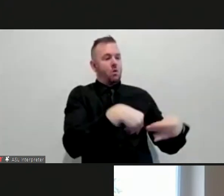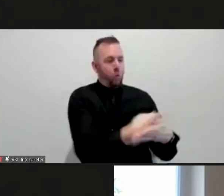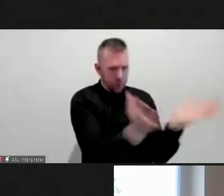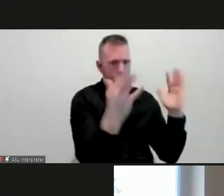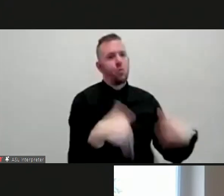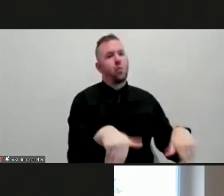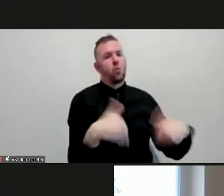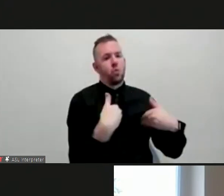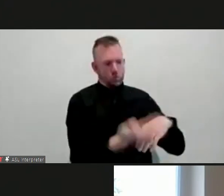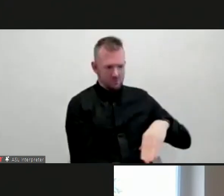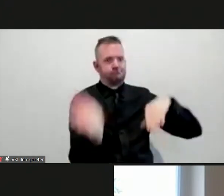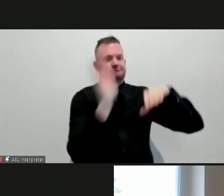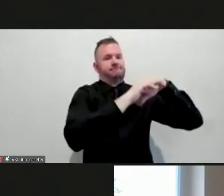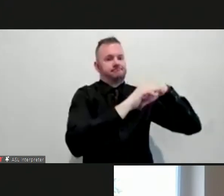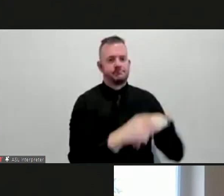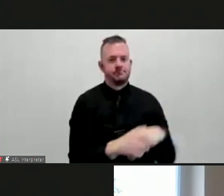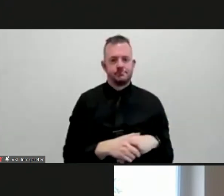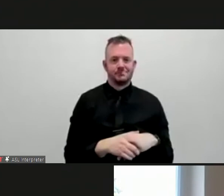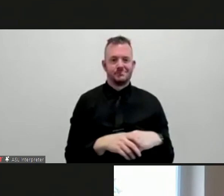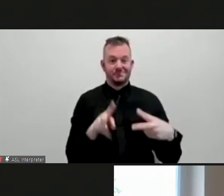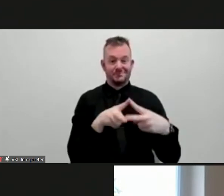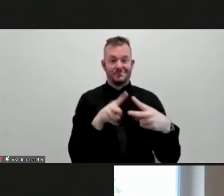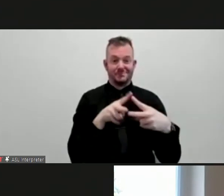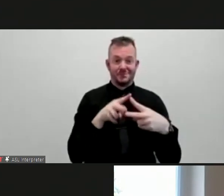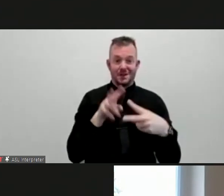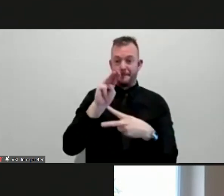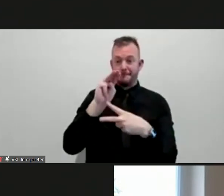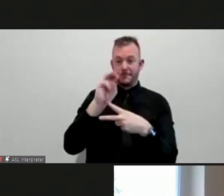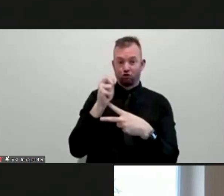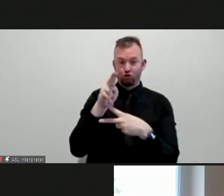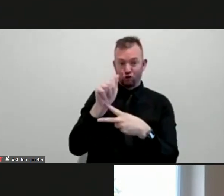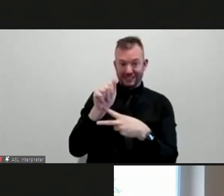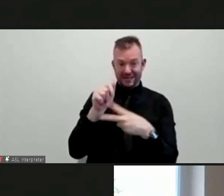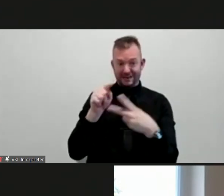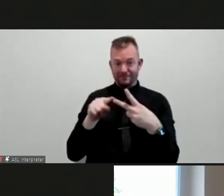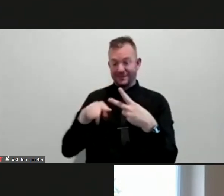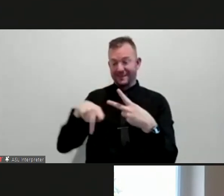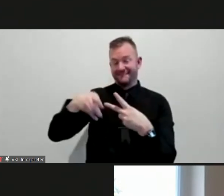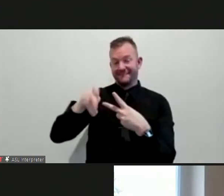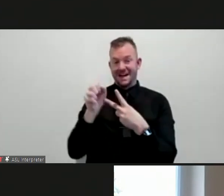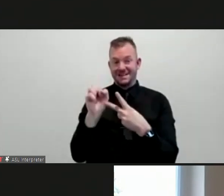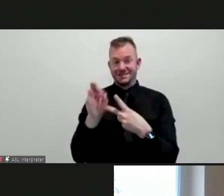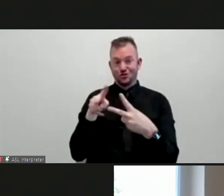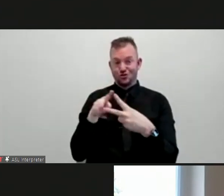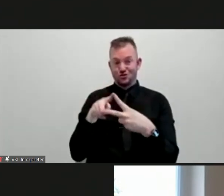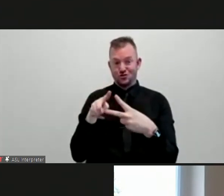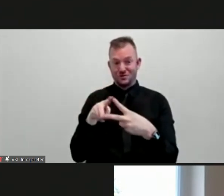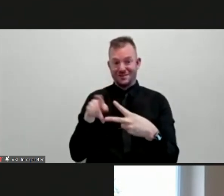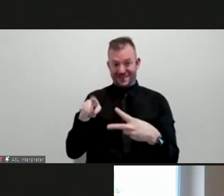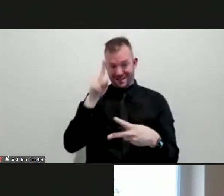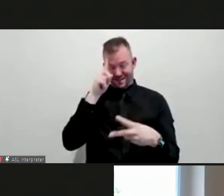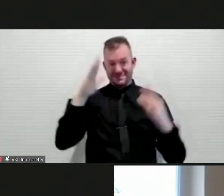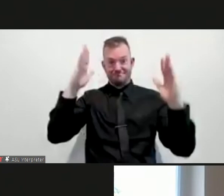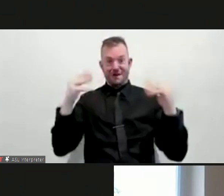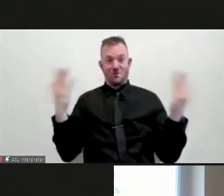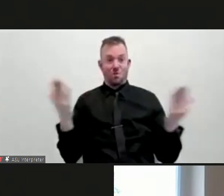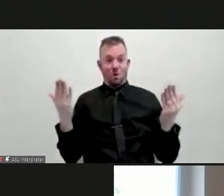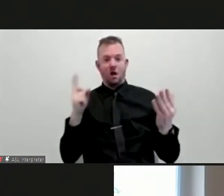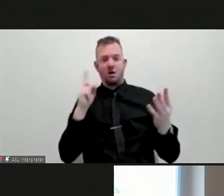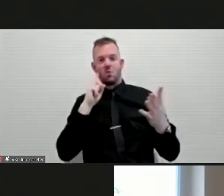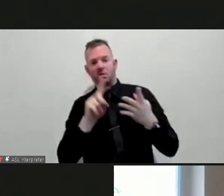start producing 1 million more a week. We're expecting that mid-March, but right now we don't have any more